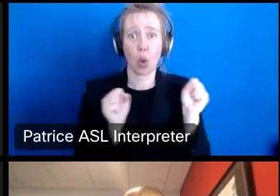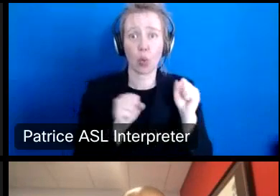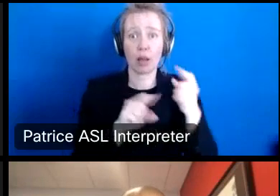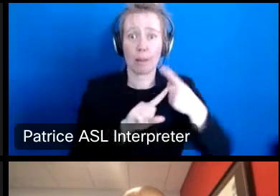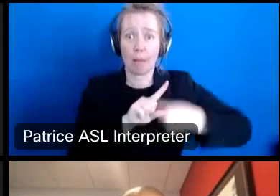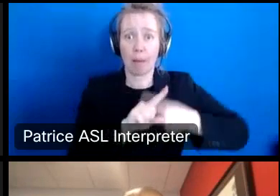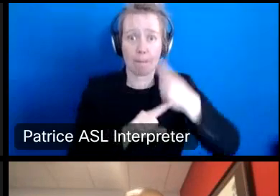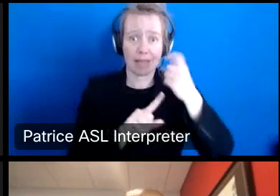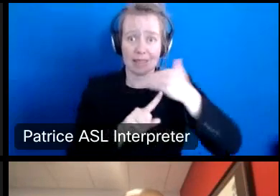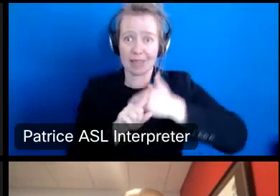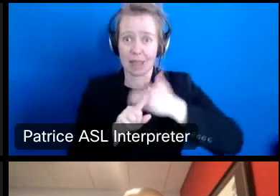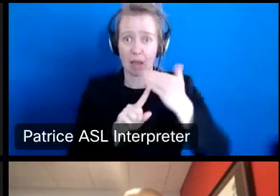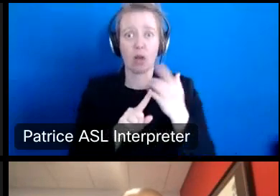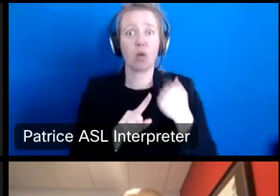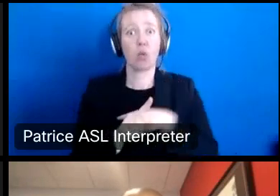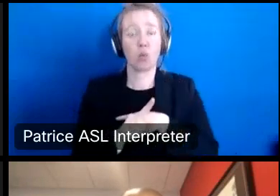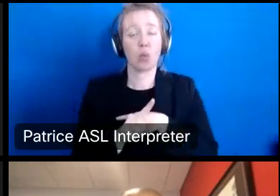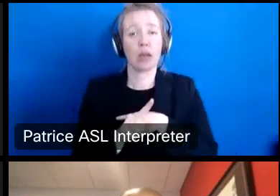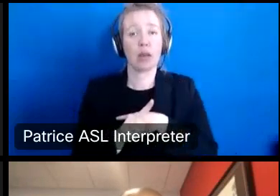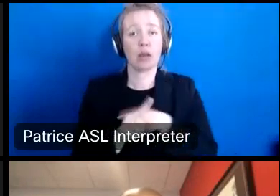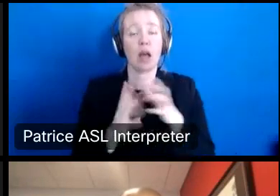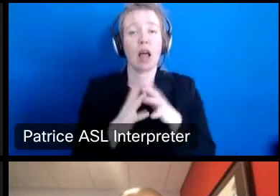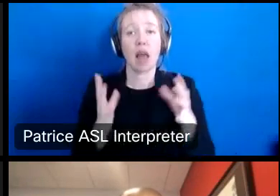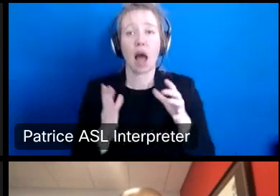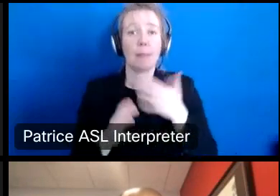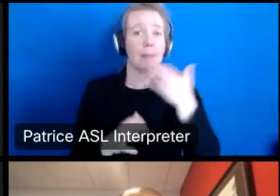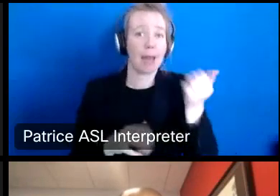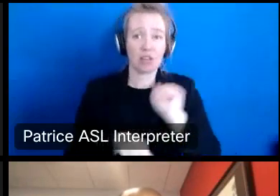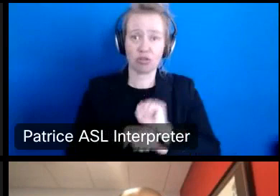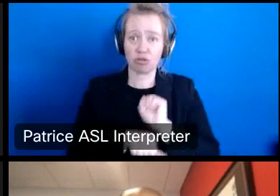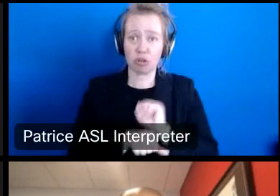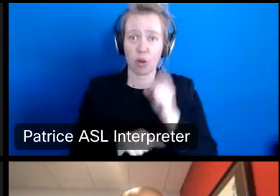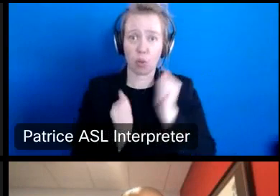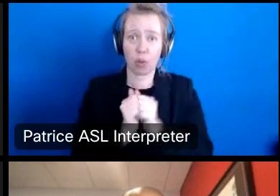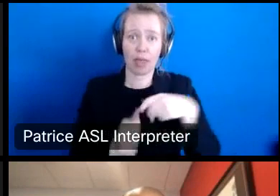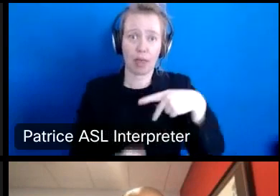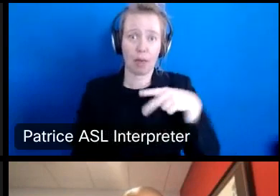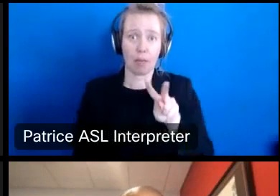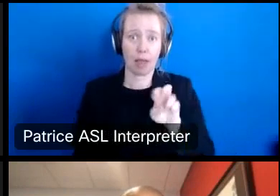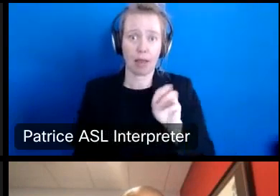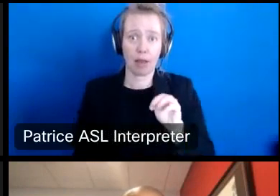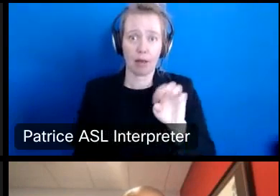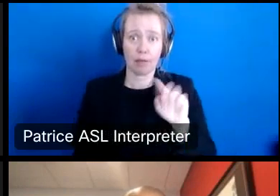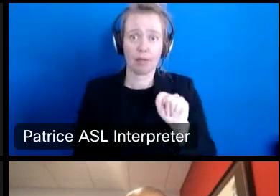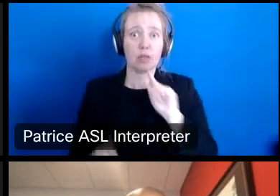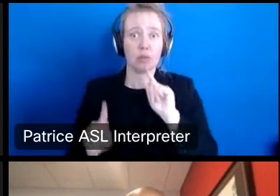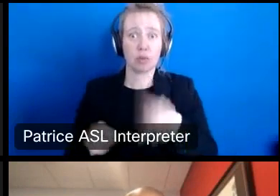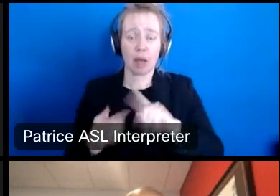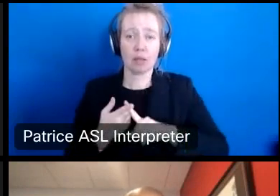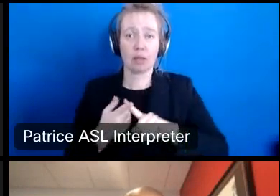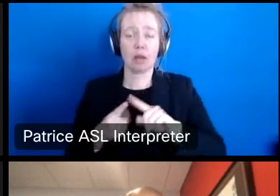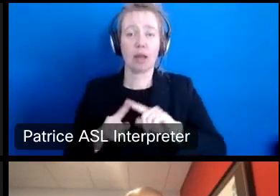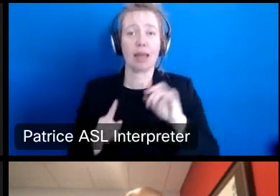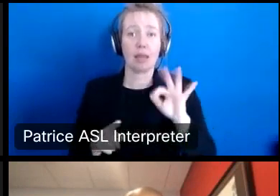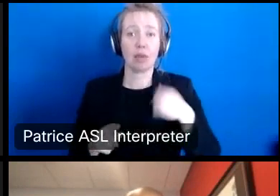temperatures, but we've really done a lot better job at just our paving as a whole, so we have fewer potholes that we're having to respond to. But if